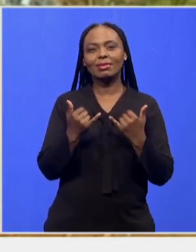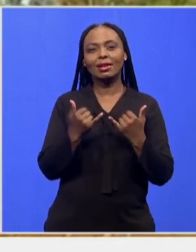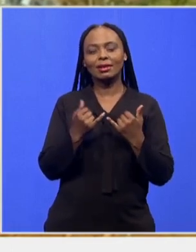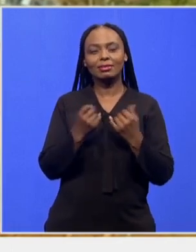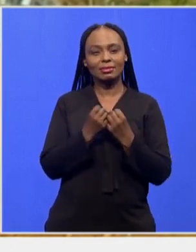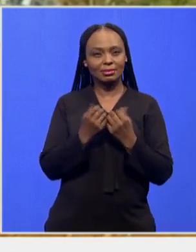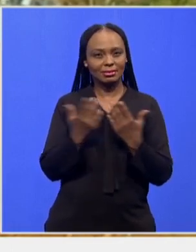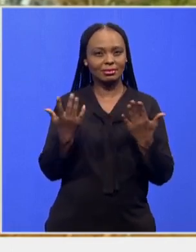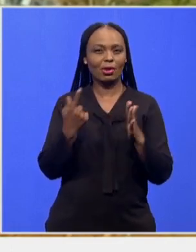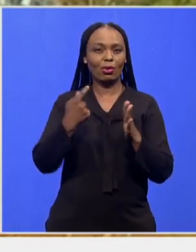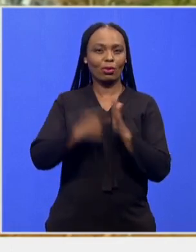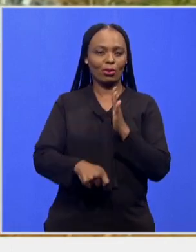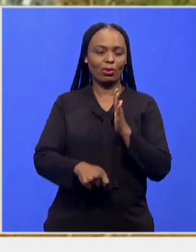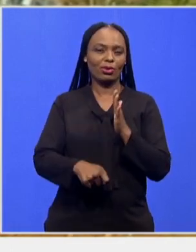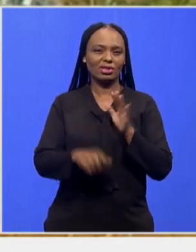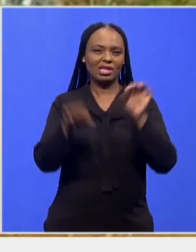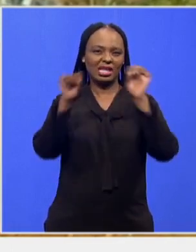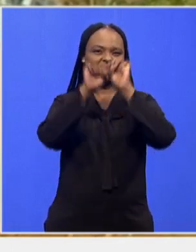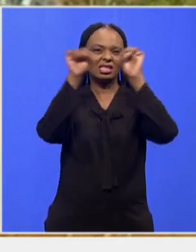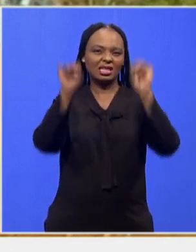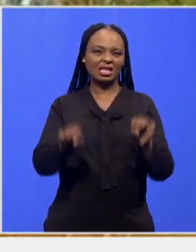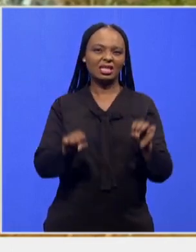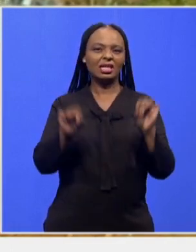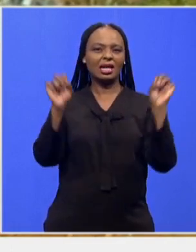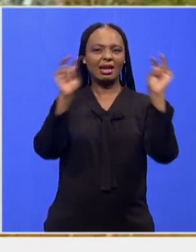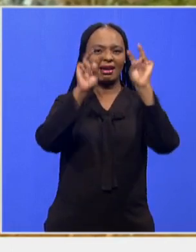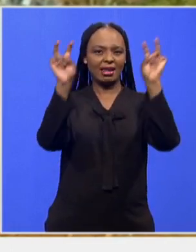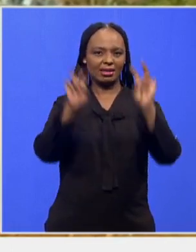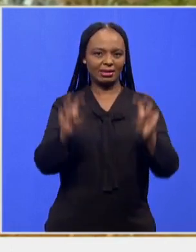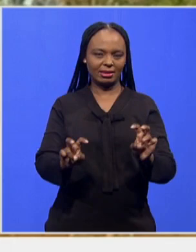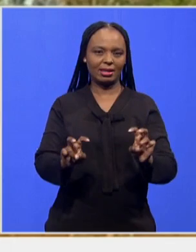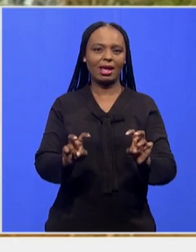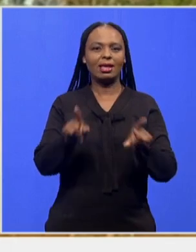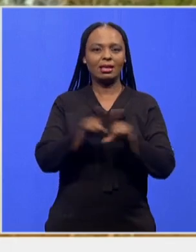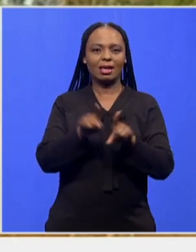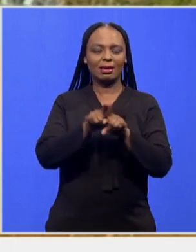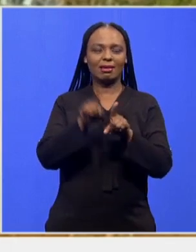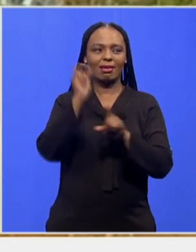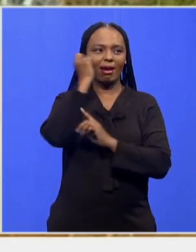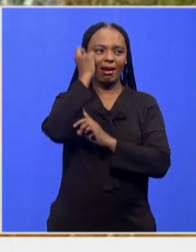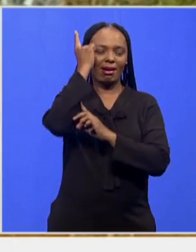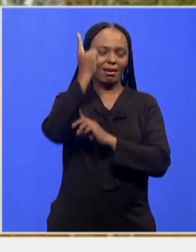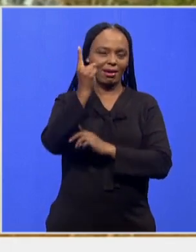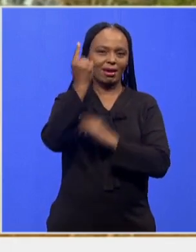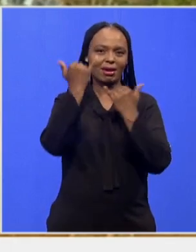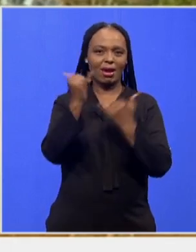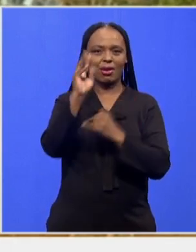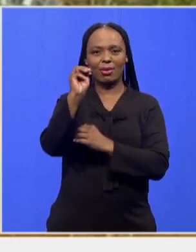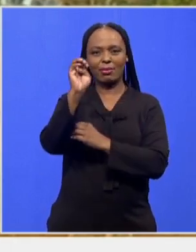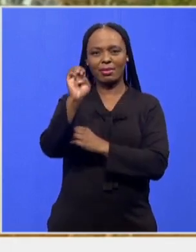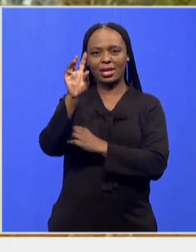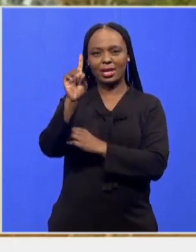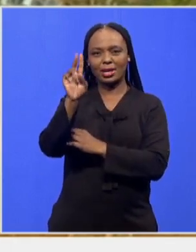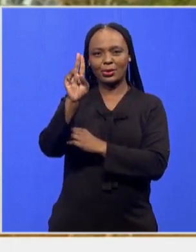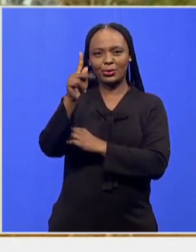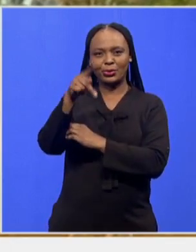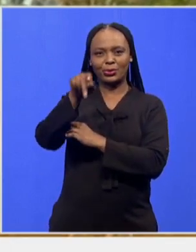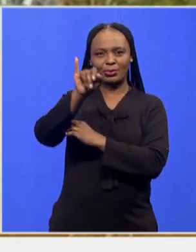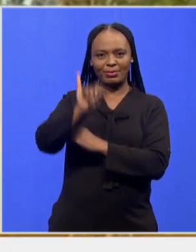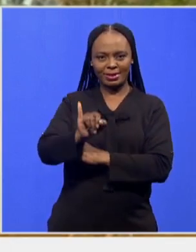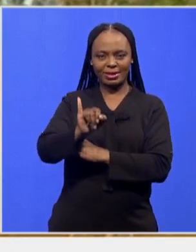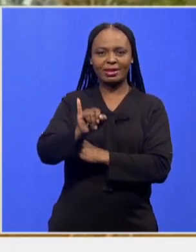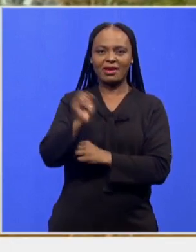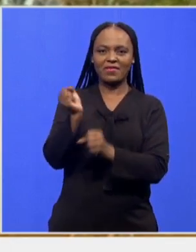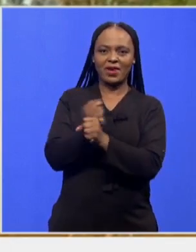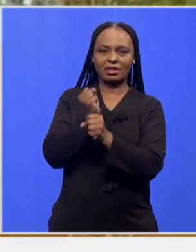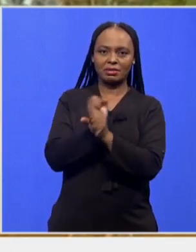cost of these power stations. And we also understand that as we're still here in Medupi, that Unit 4 still not